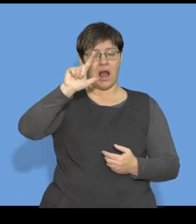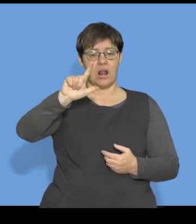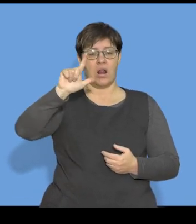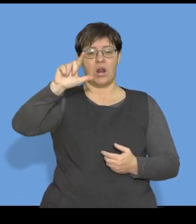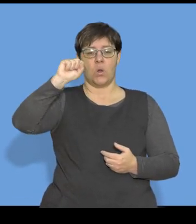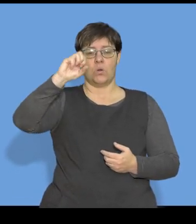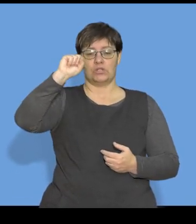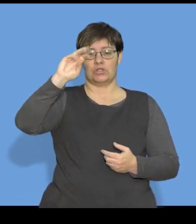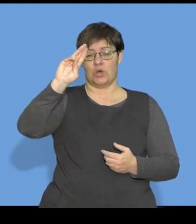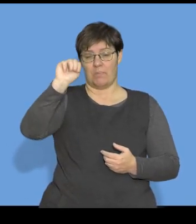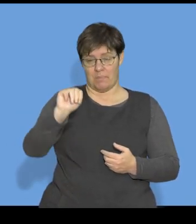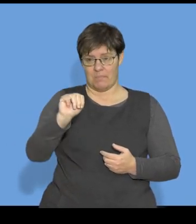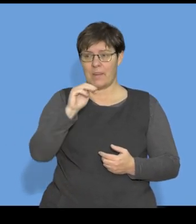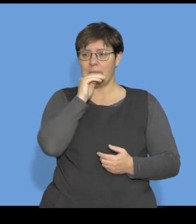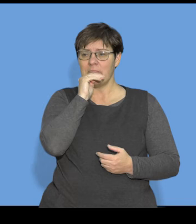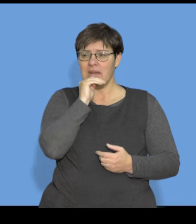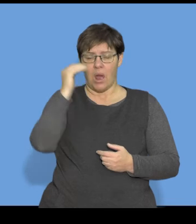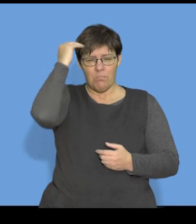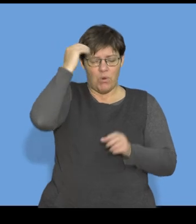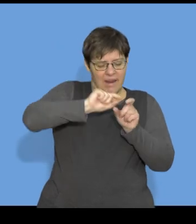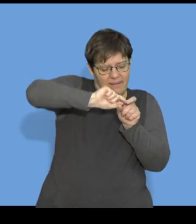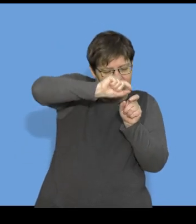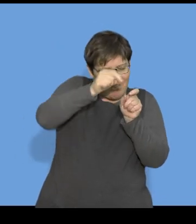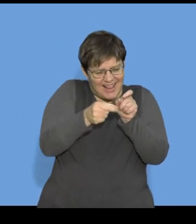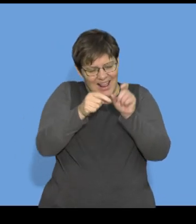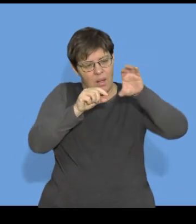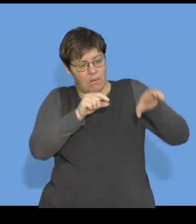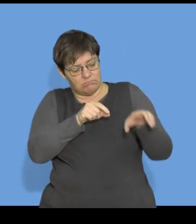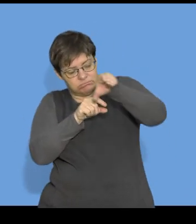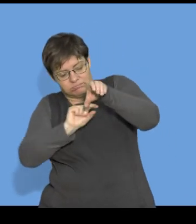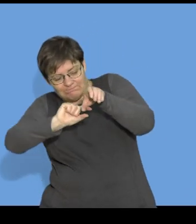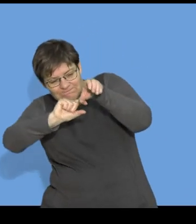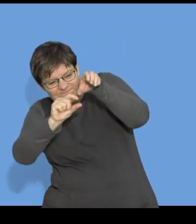this part of our brain. Then what does it